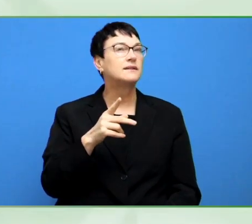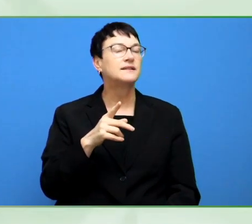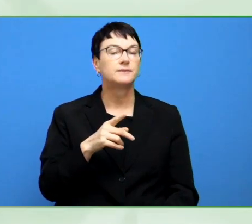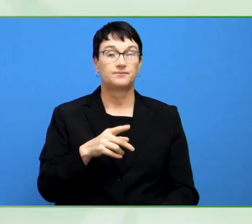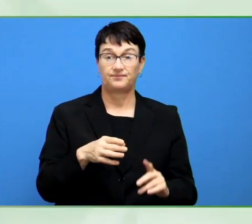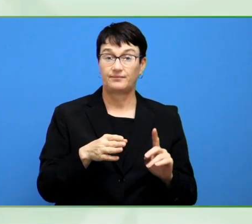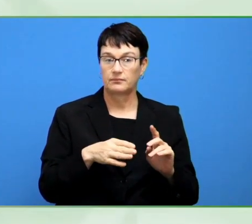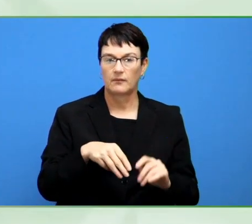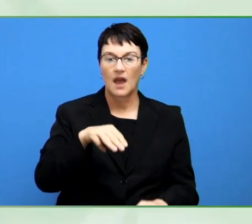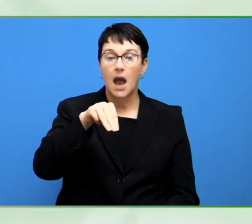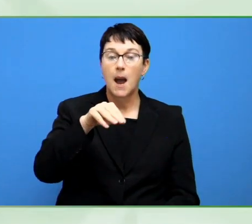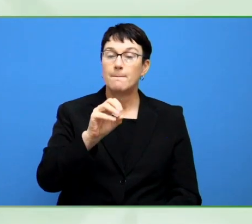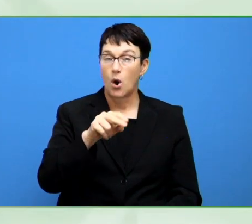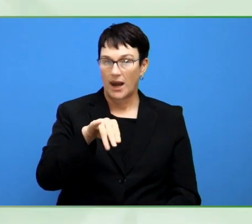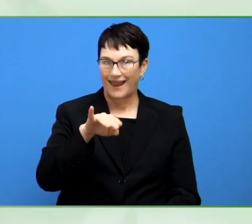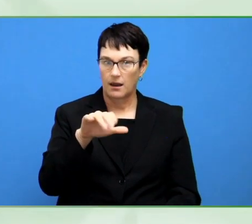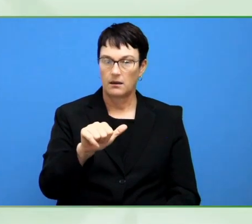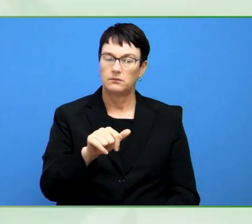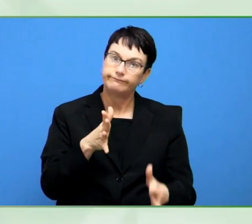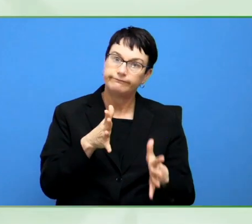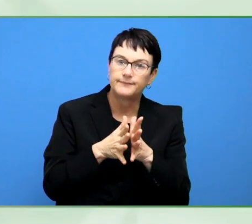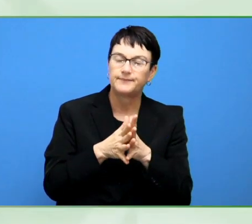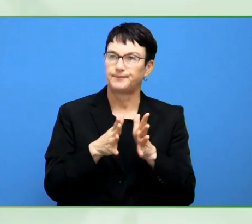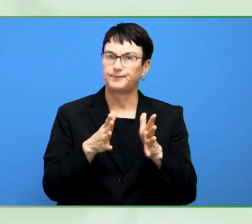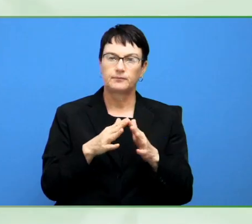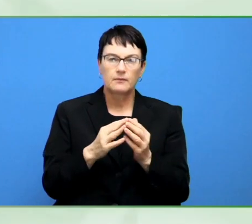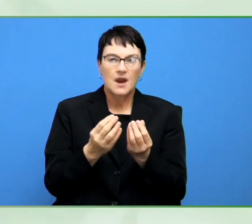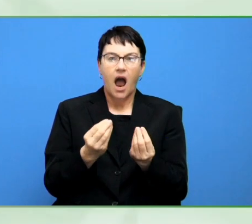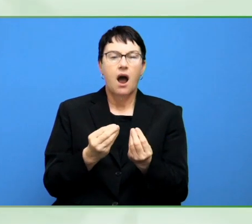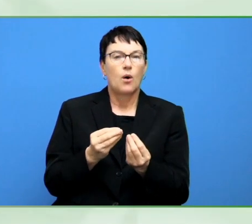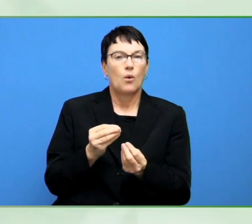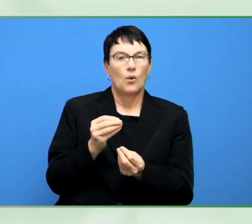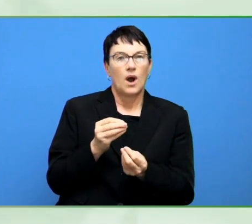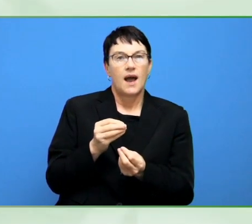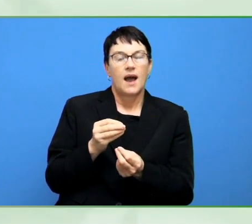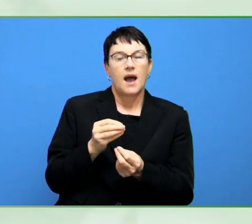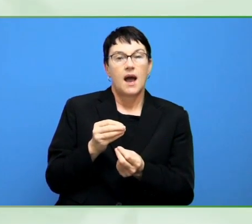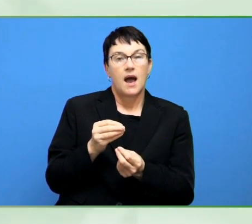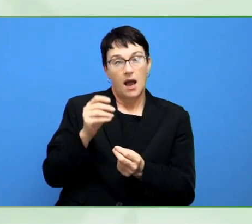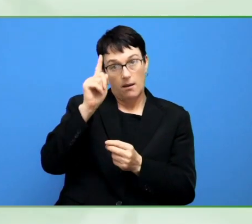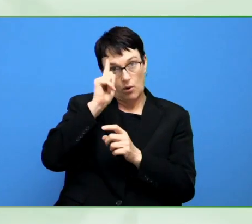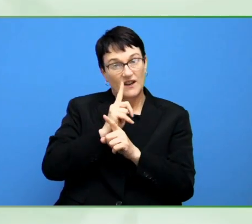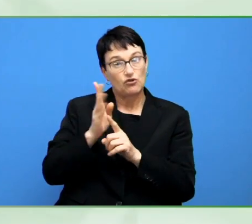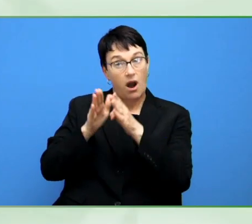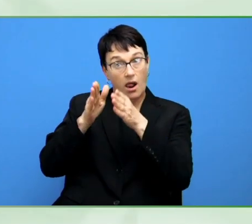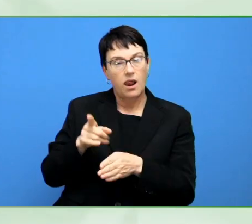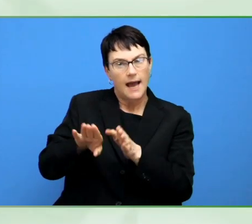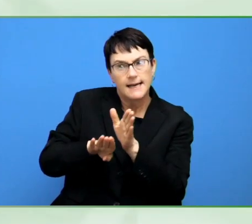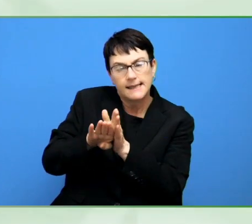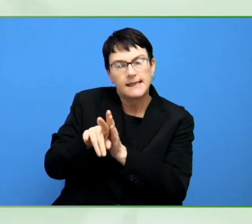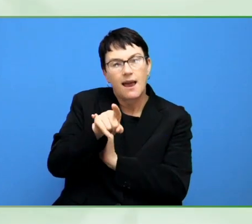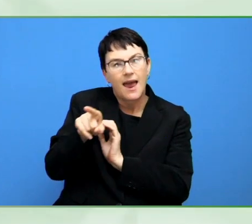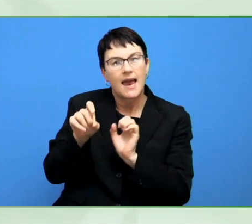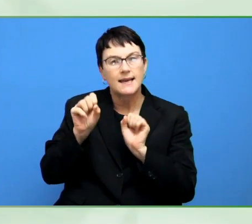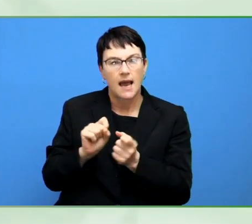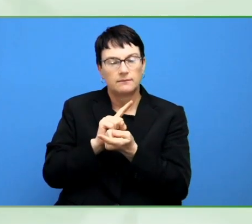about enabling accessibility professionals. And then on the other side, we have all these standards. How do you tie